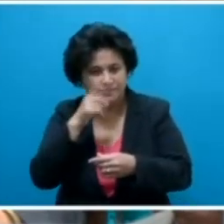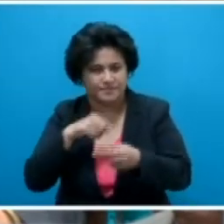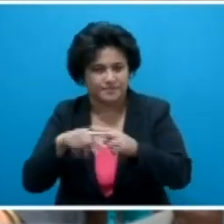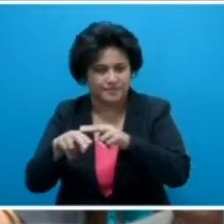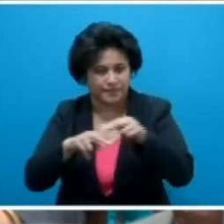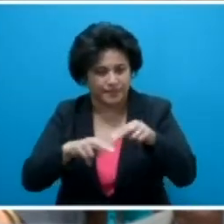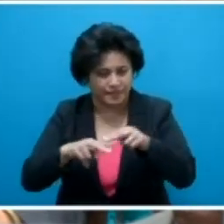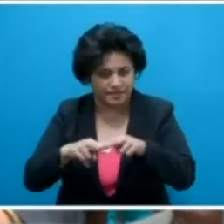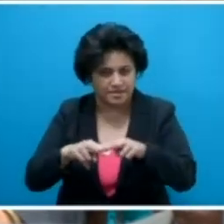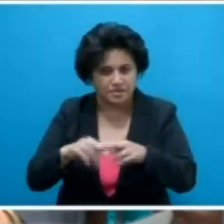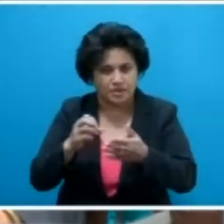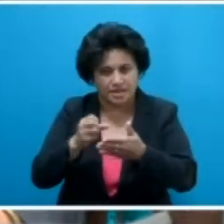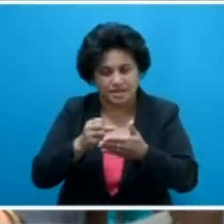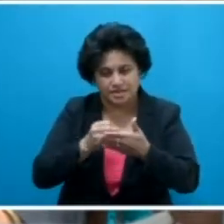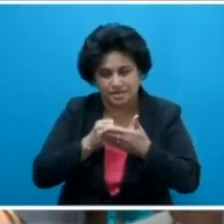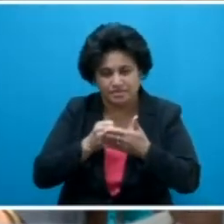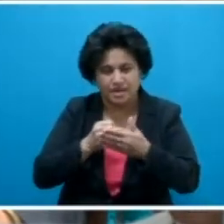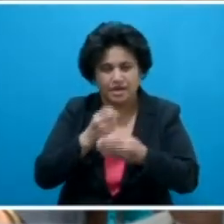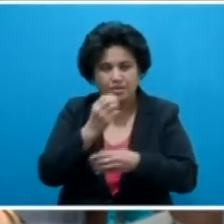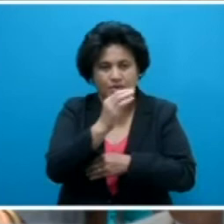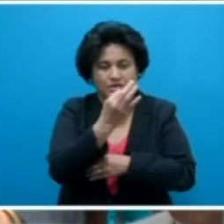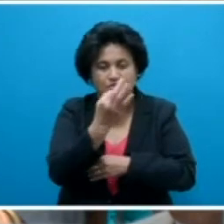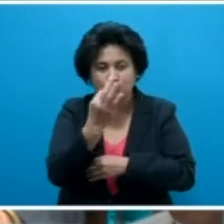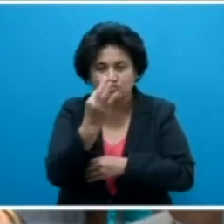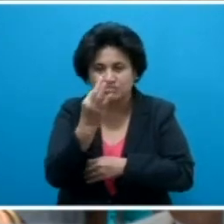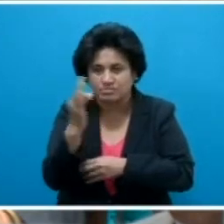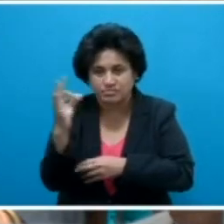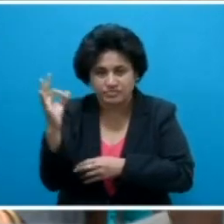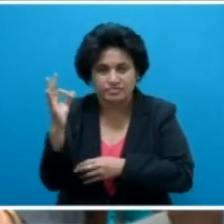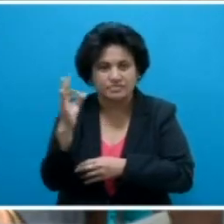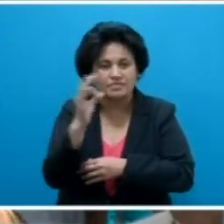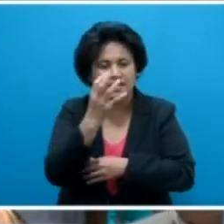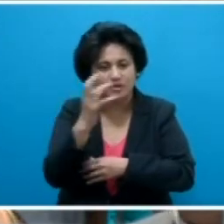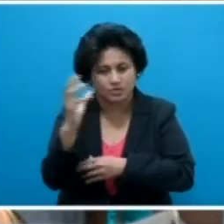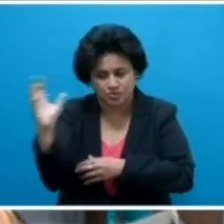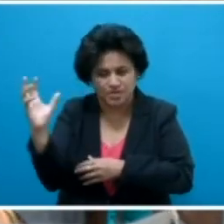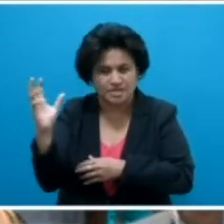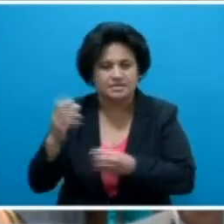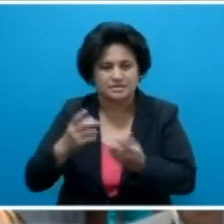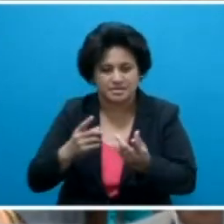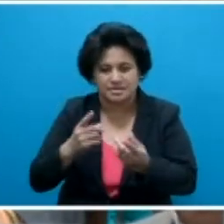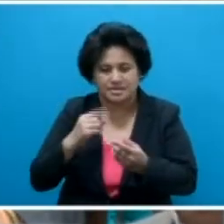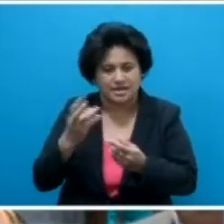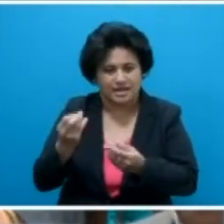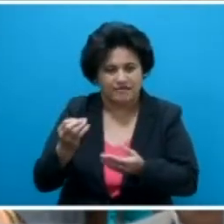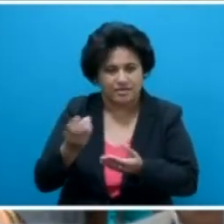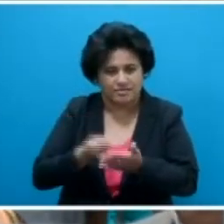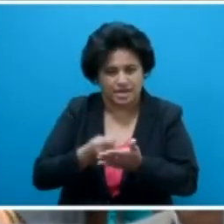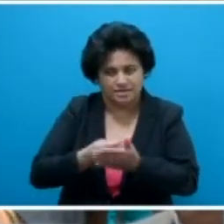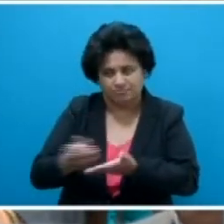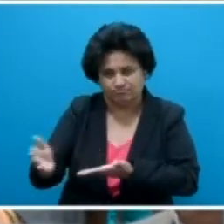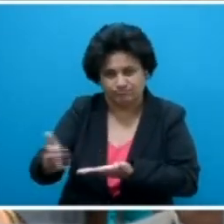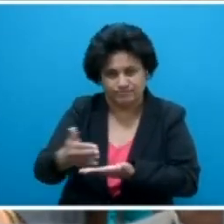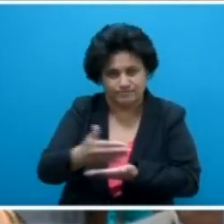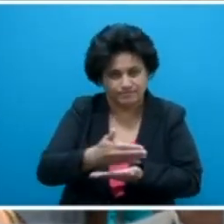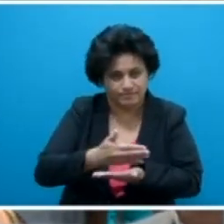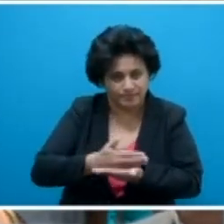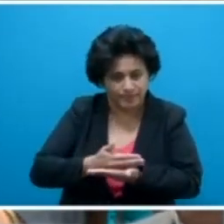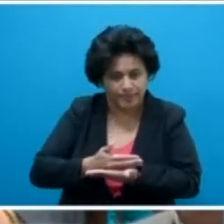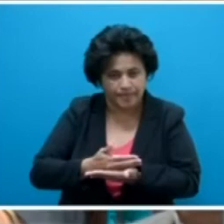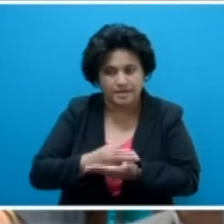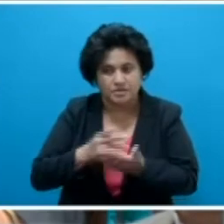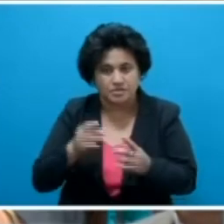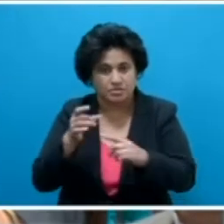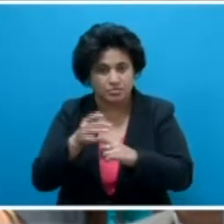our trees standing while also earning some revenue. It is important to note that our tree